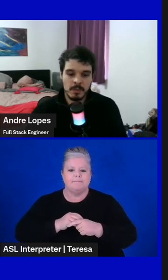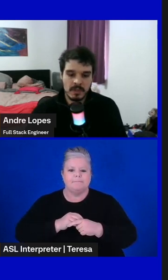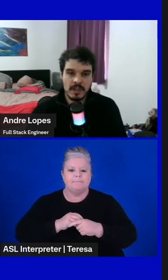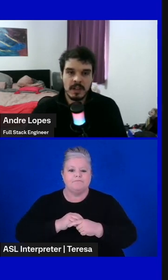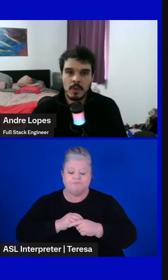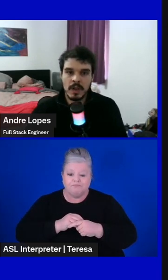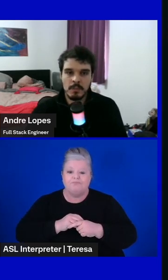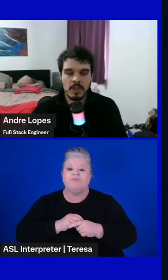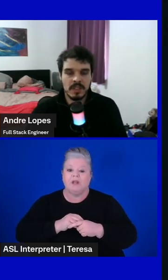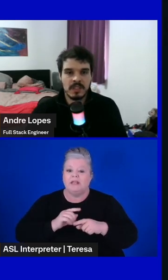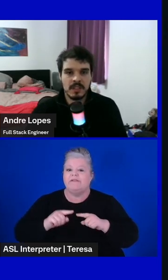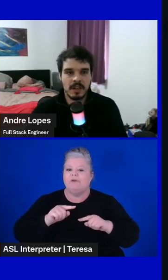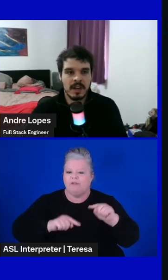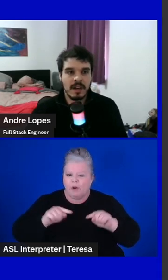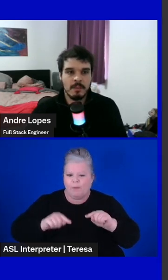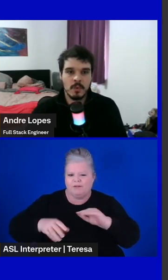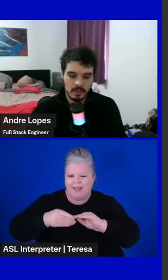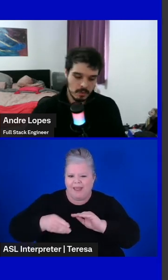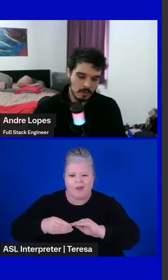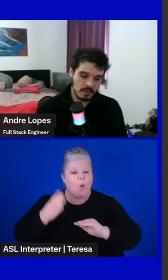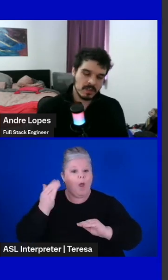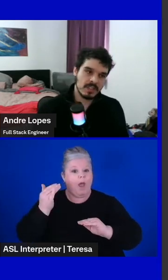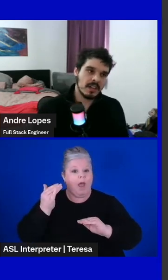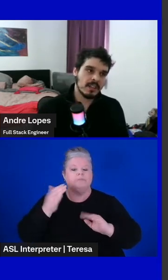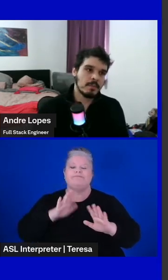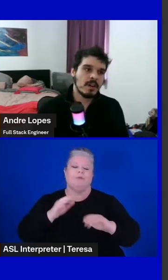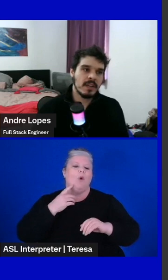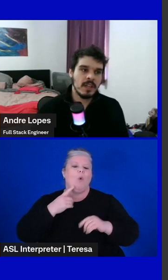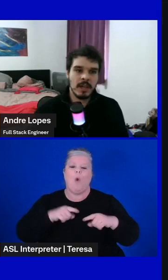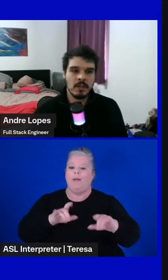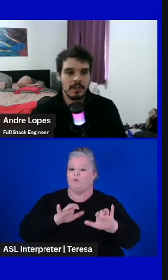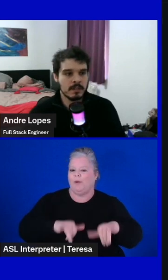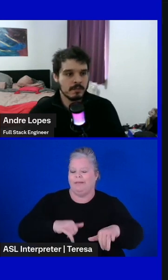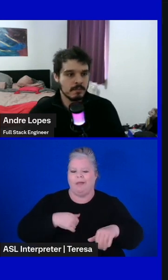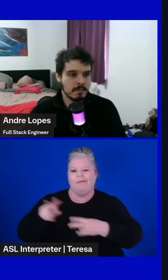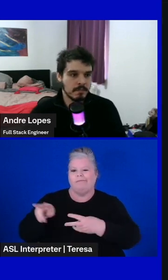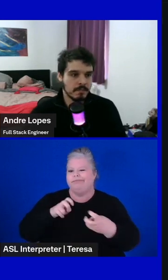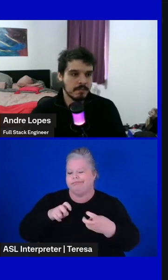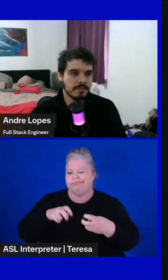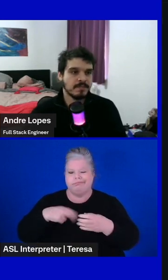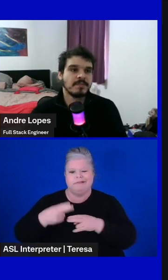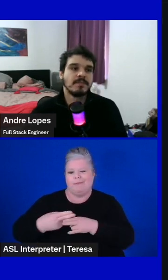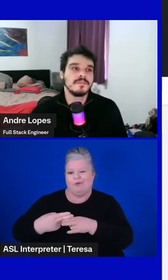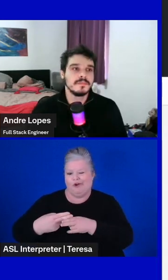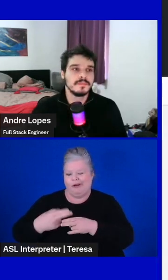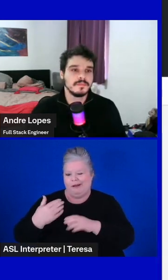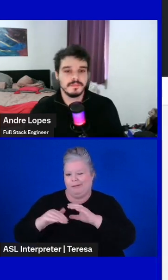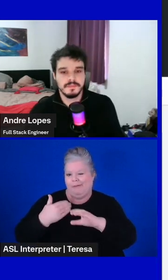These variables here, why I'm doing this here, I'm going to just get a temporary email here.